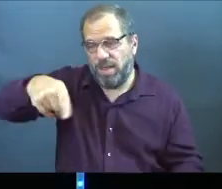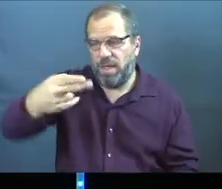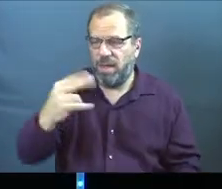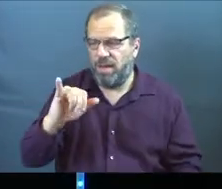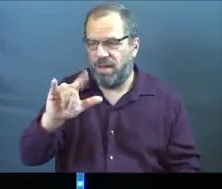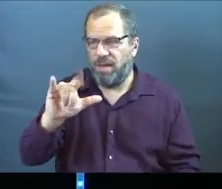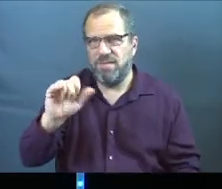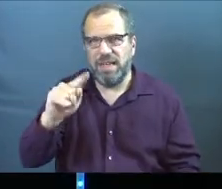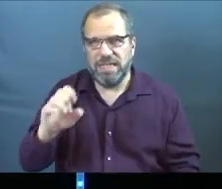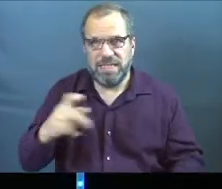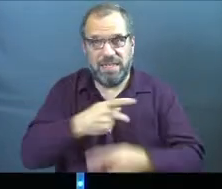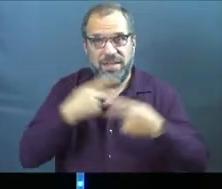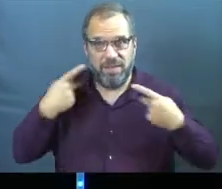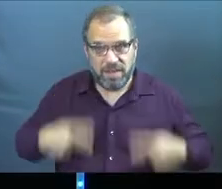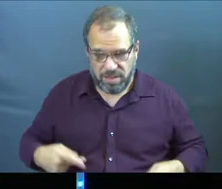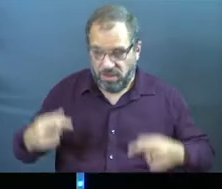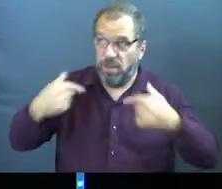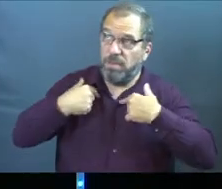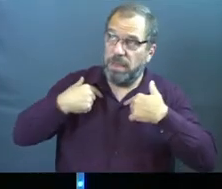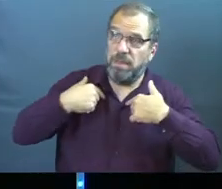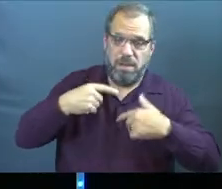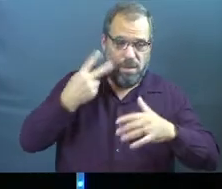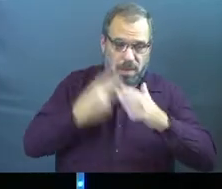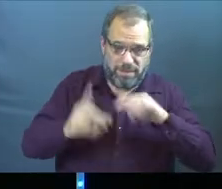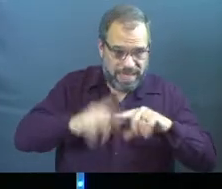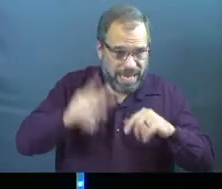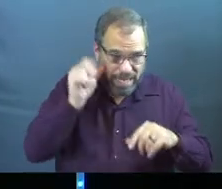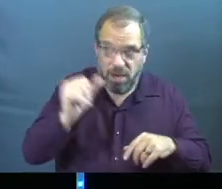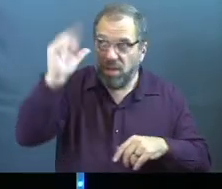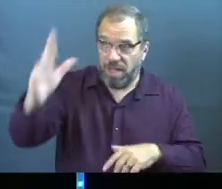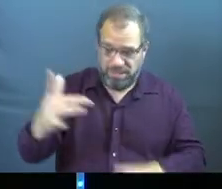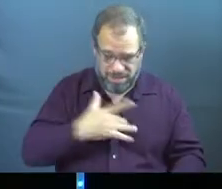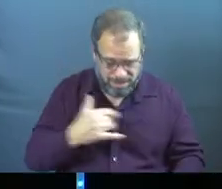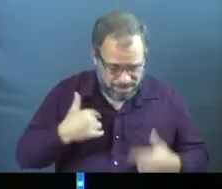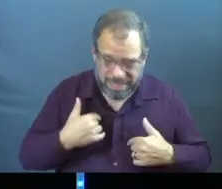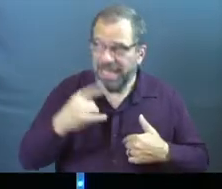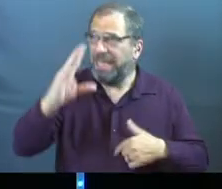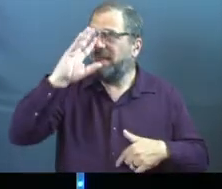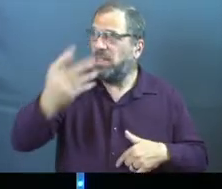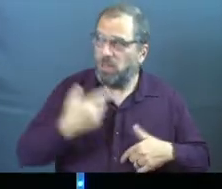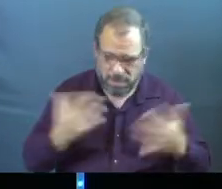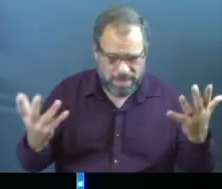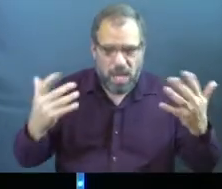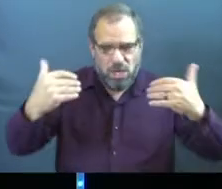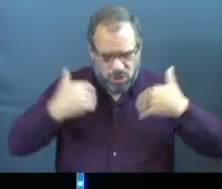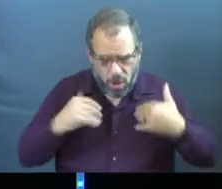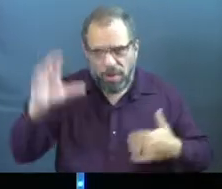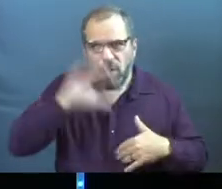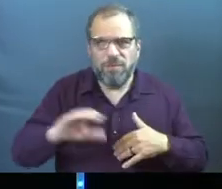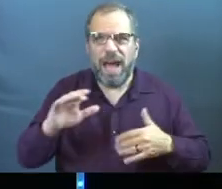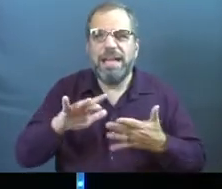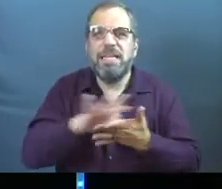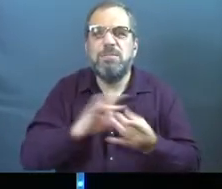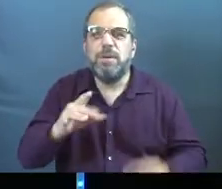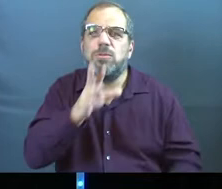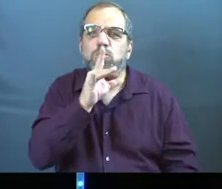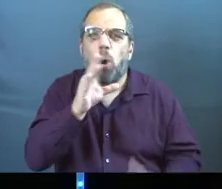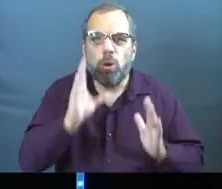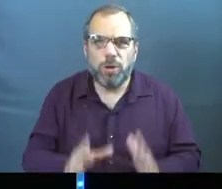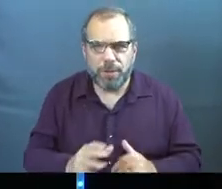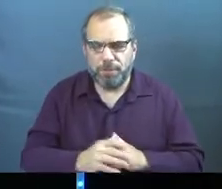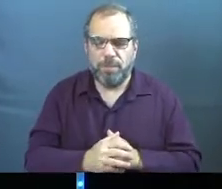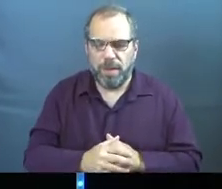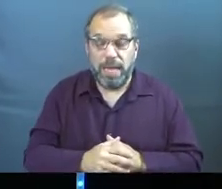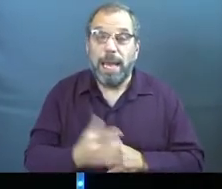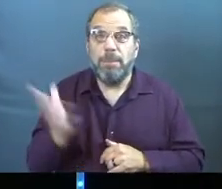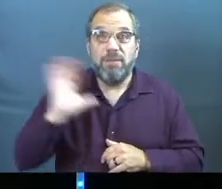Philistines and being scared. And he's like, well, I can't hear from the Lord myself. The prophets can't hear from him. God's not speaking to me. It feels like he's abandoned me. So I'm going to go find a medium, right? So it's just going to go to what he said